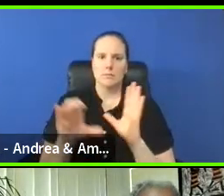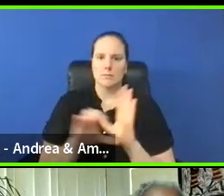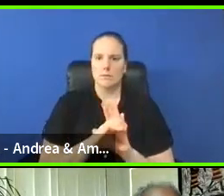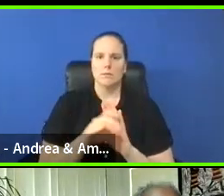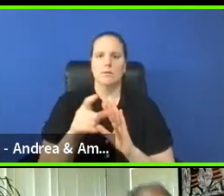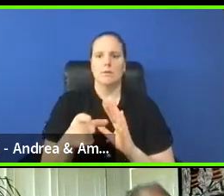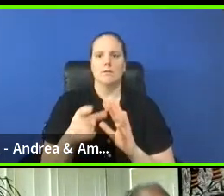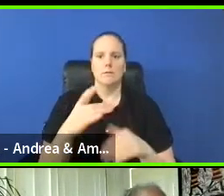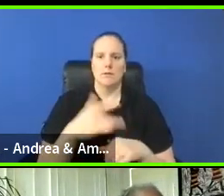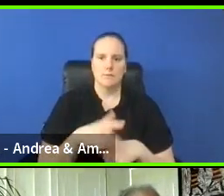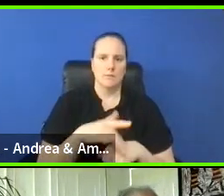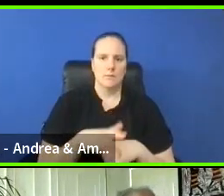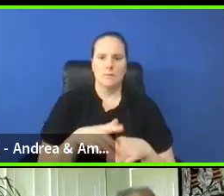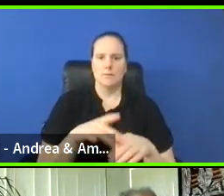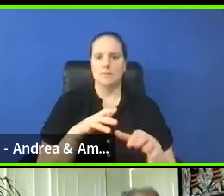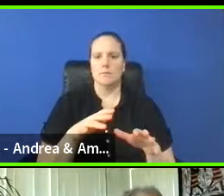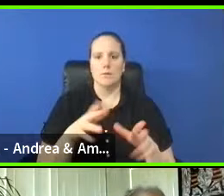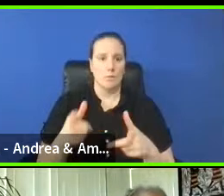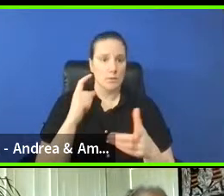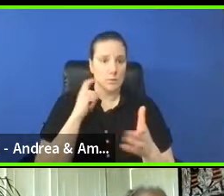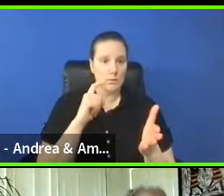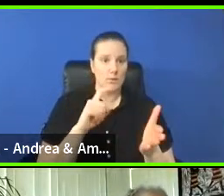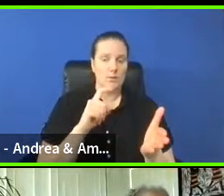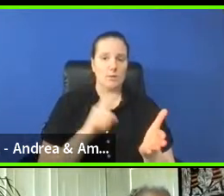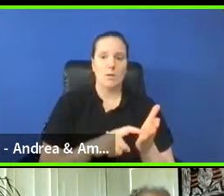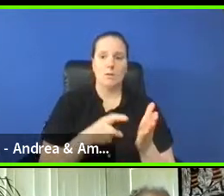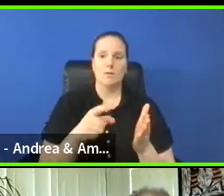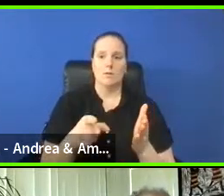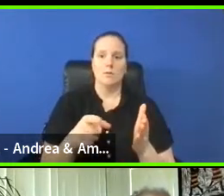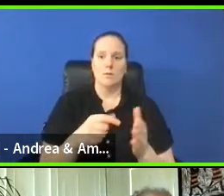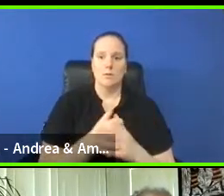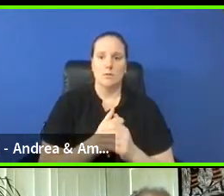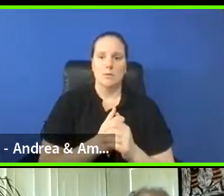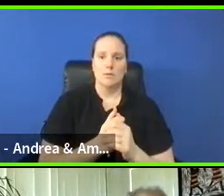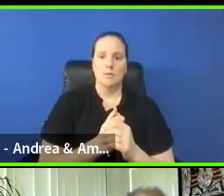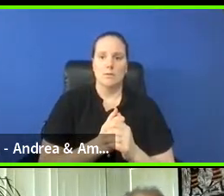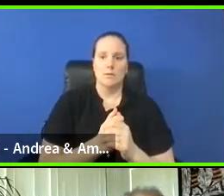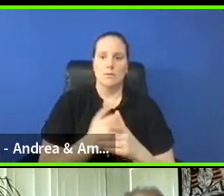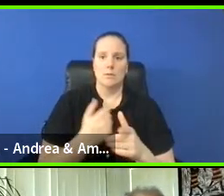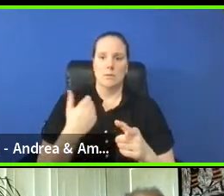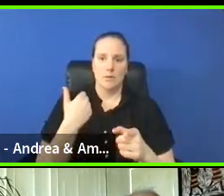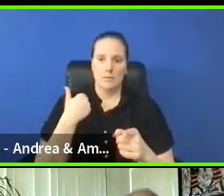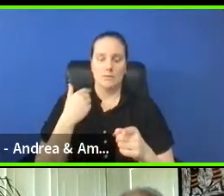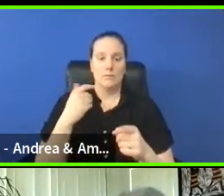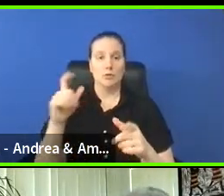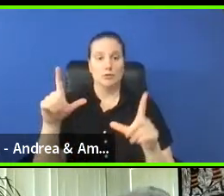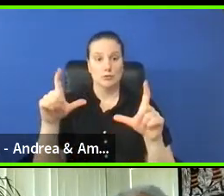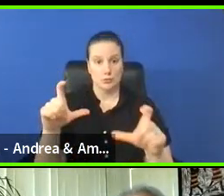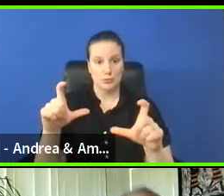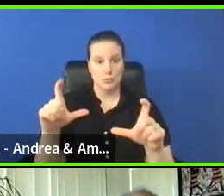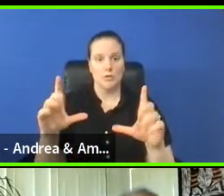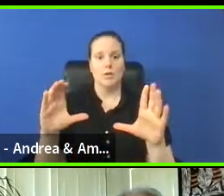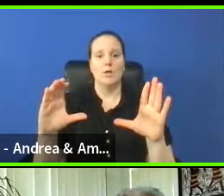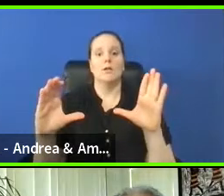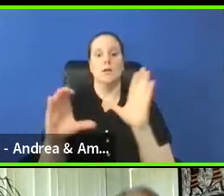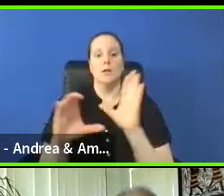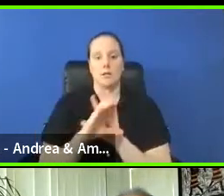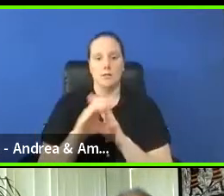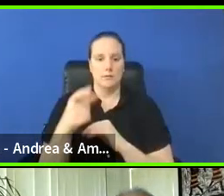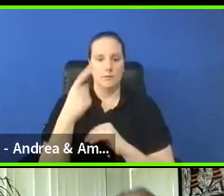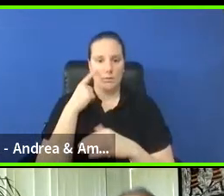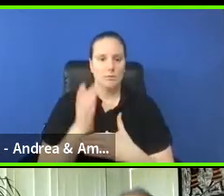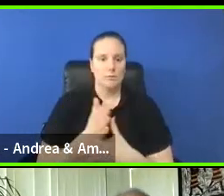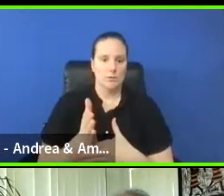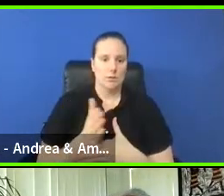available through any means. We recognize that there is the possibility that someone might have taken a screenshot of what we just shared.